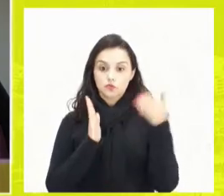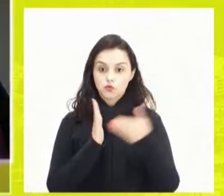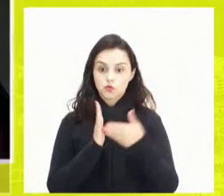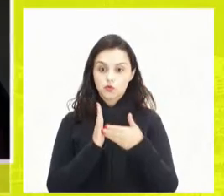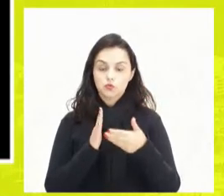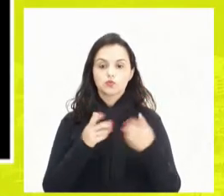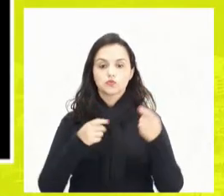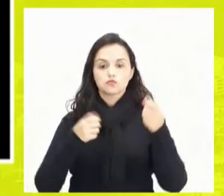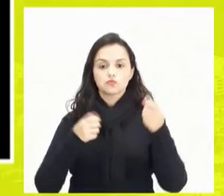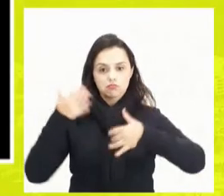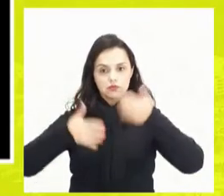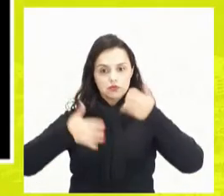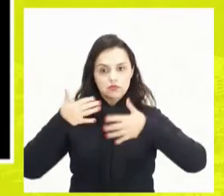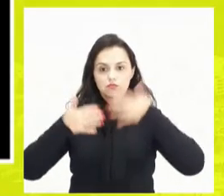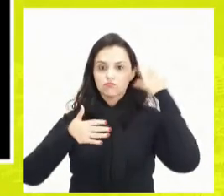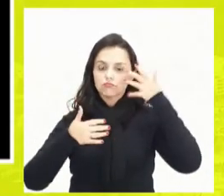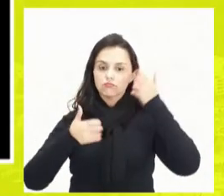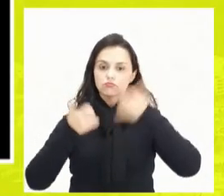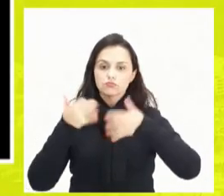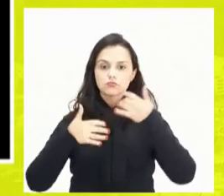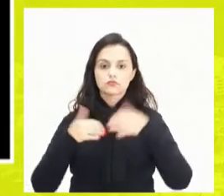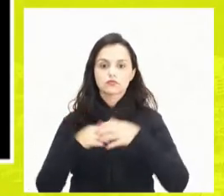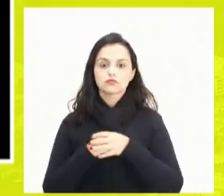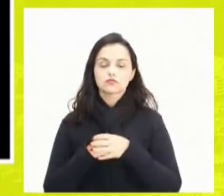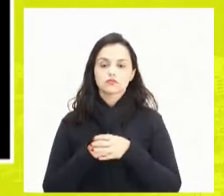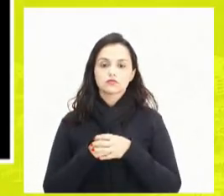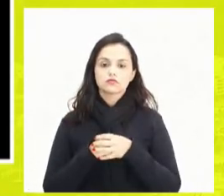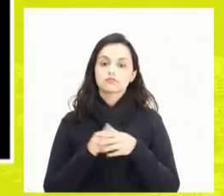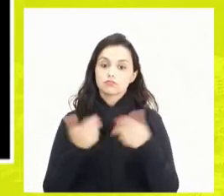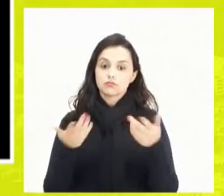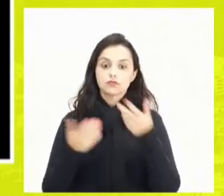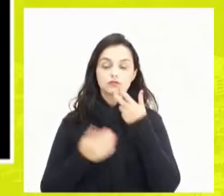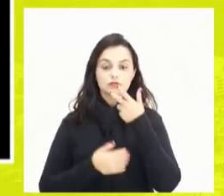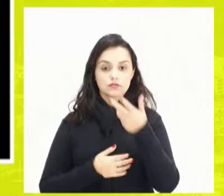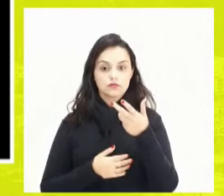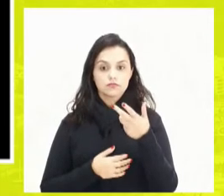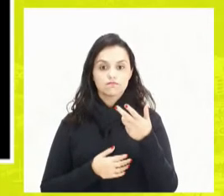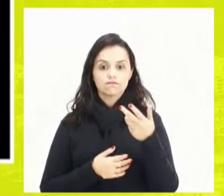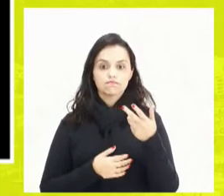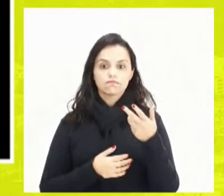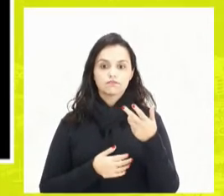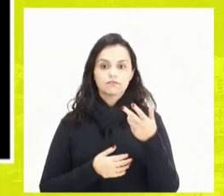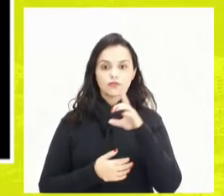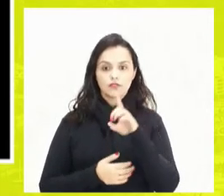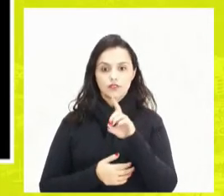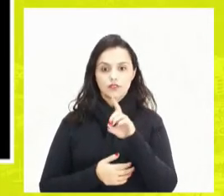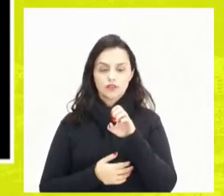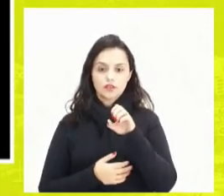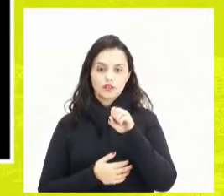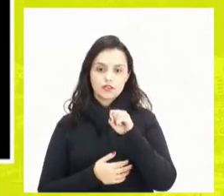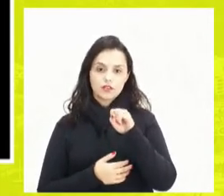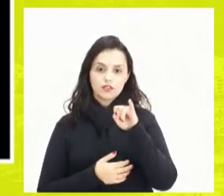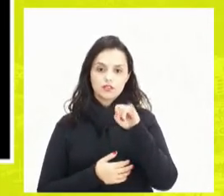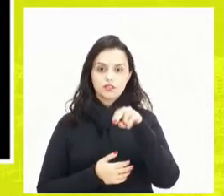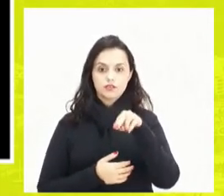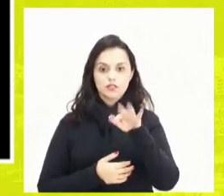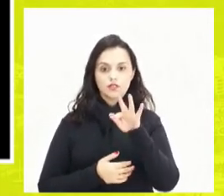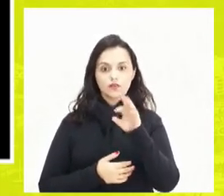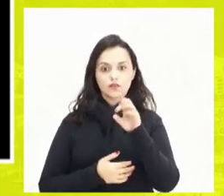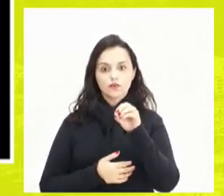you know interaction among the speeches and when we talk about misinformation dimensions different